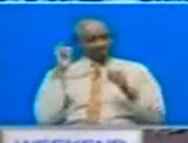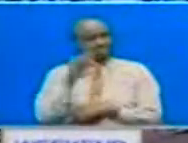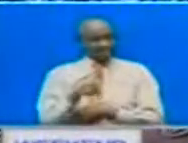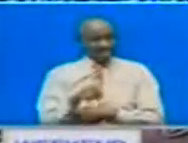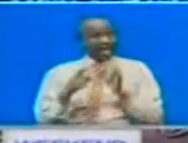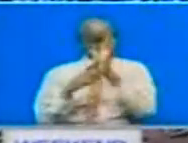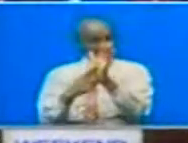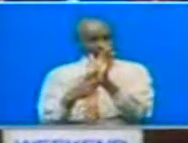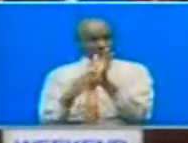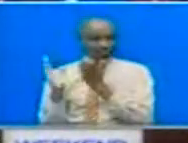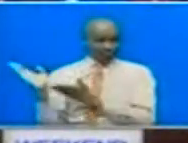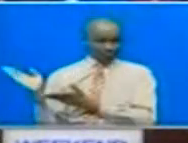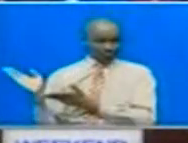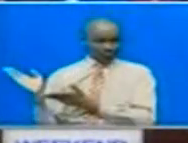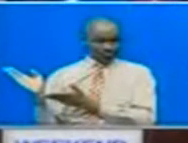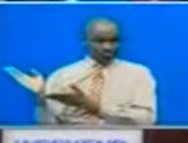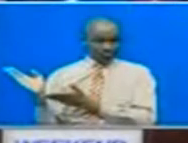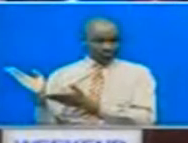For example,